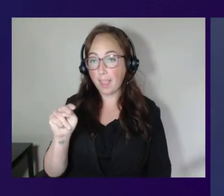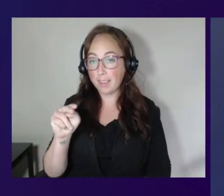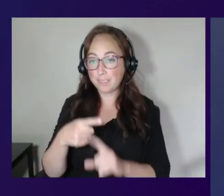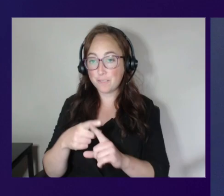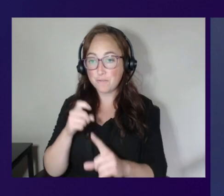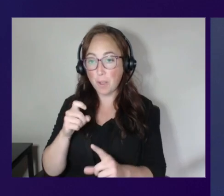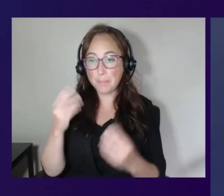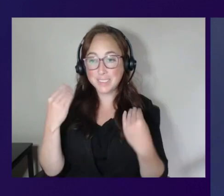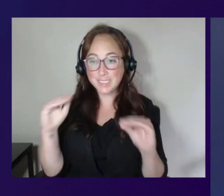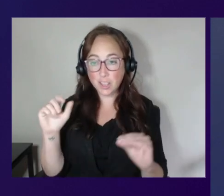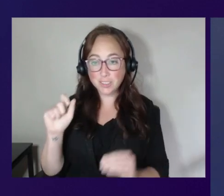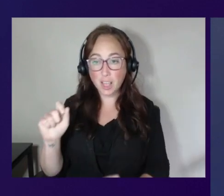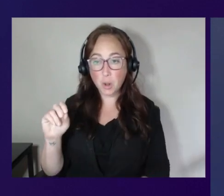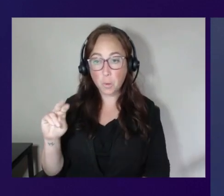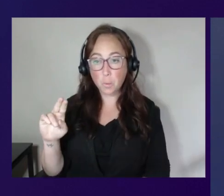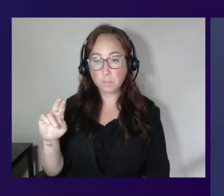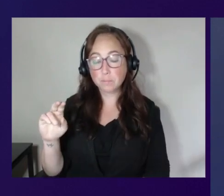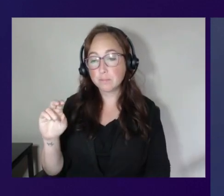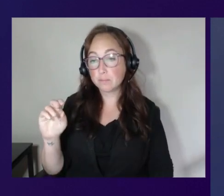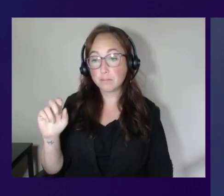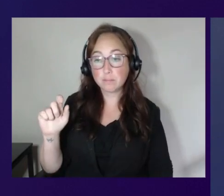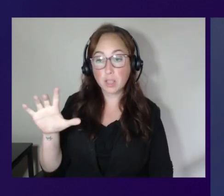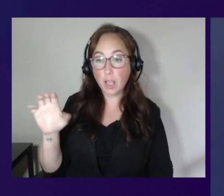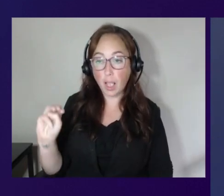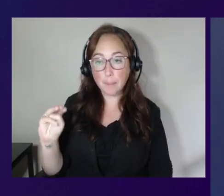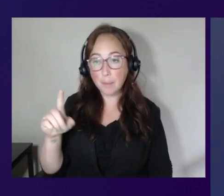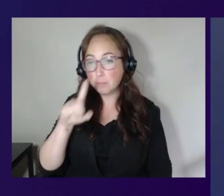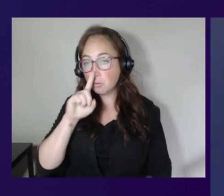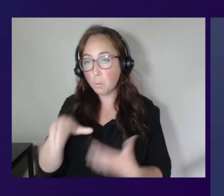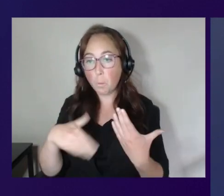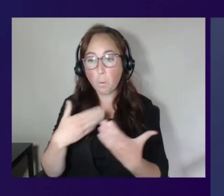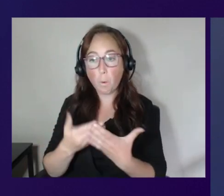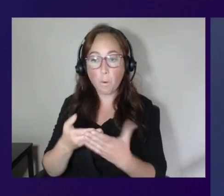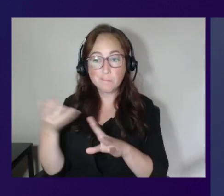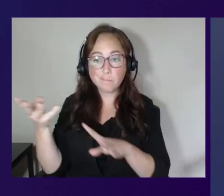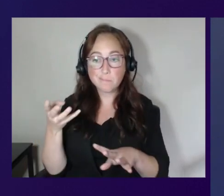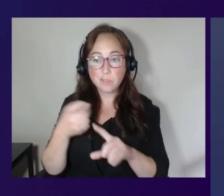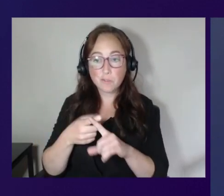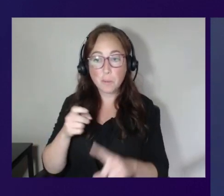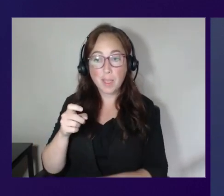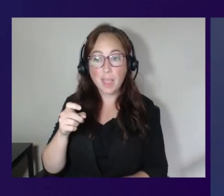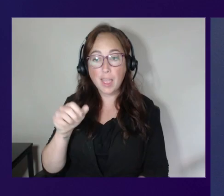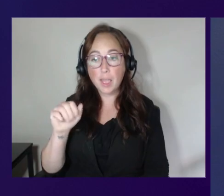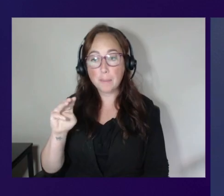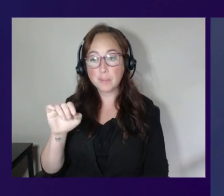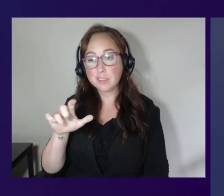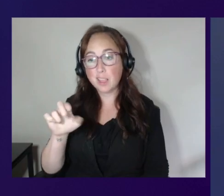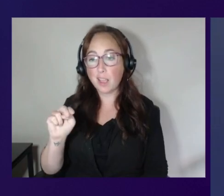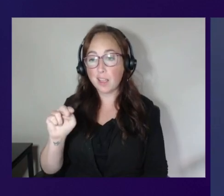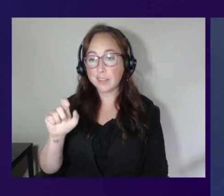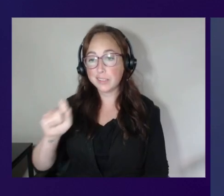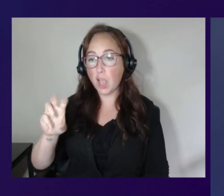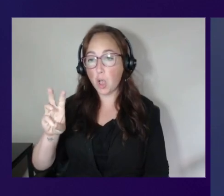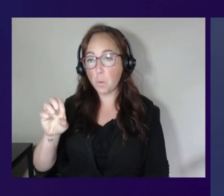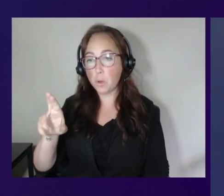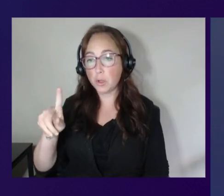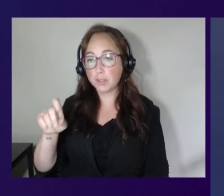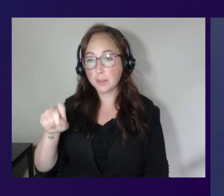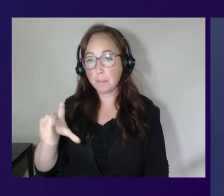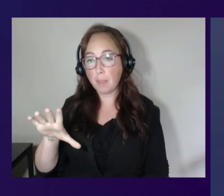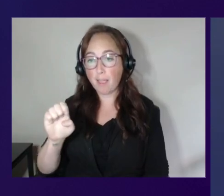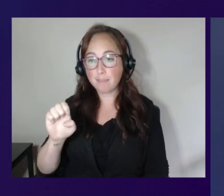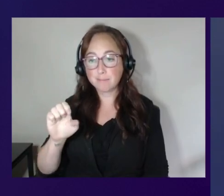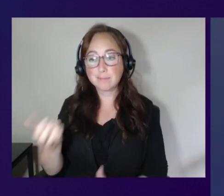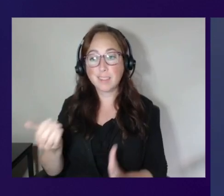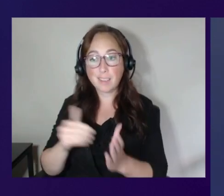sales.boards.com. I'm sure all the traffic's just coming from Amazon.workspaces. Exactly right. So that's, again, the proof is in